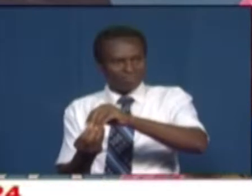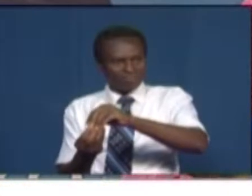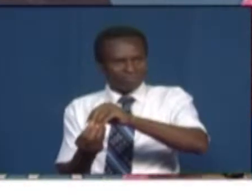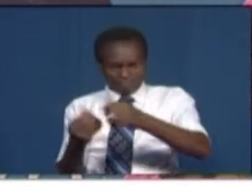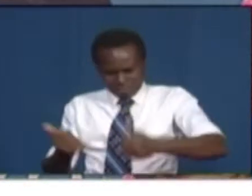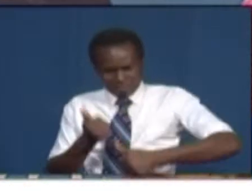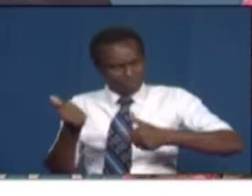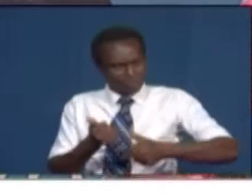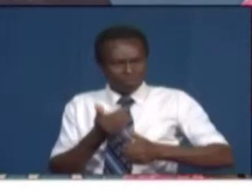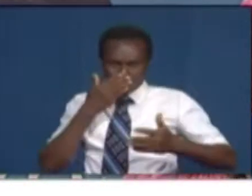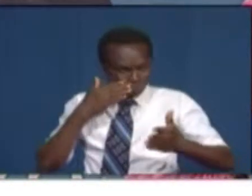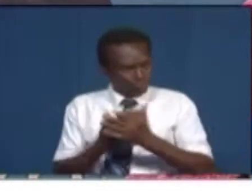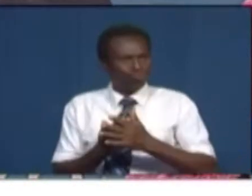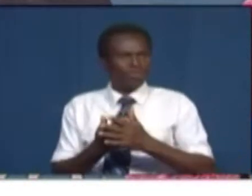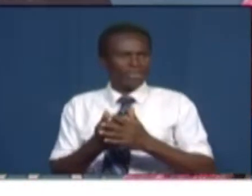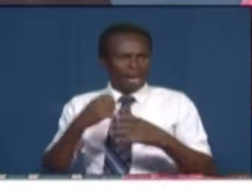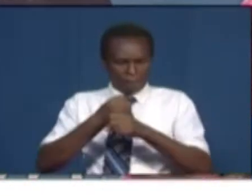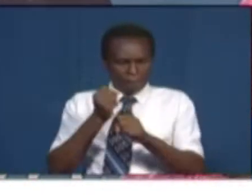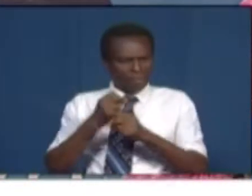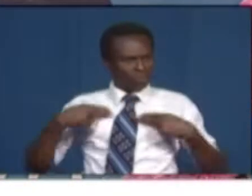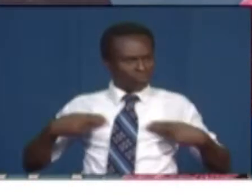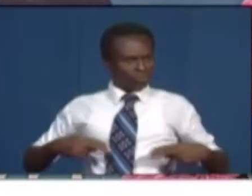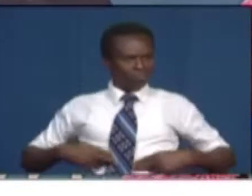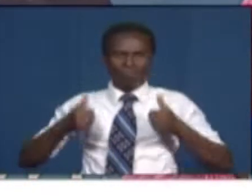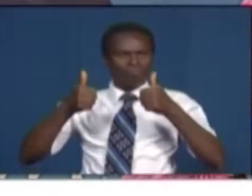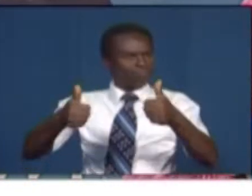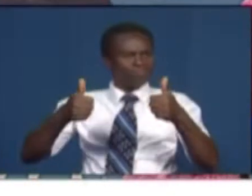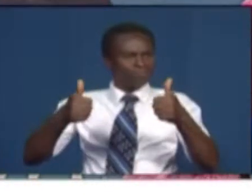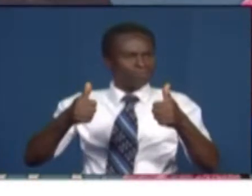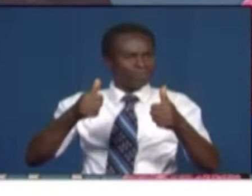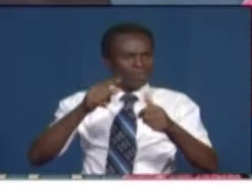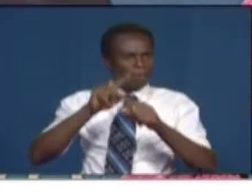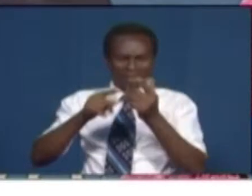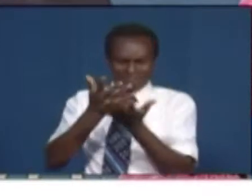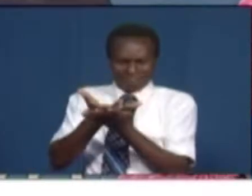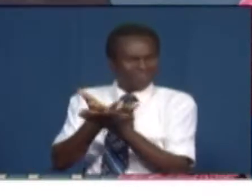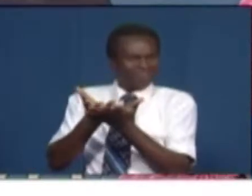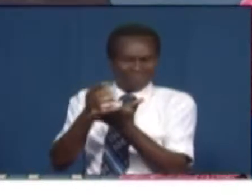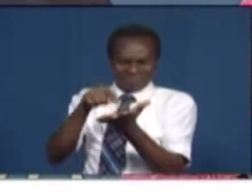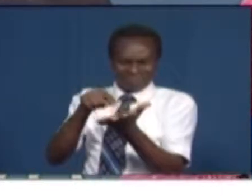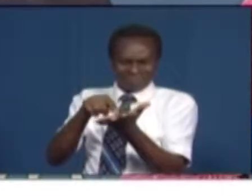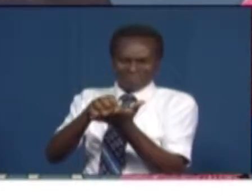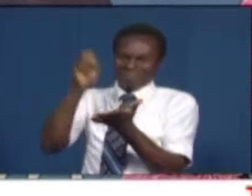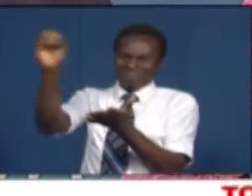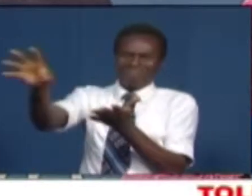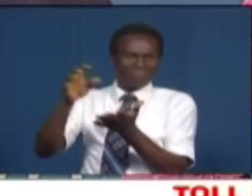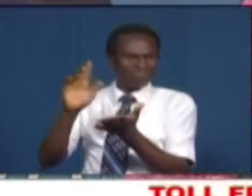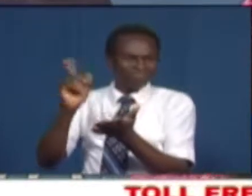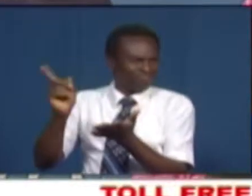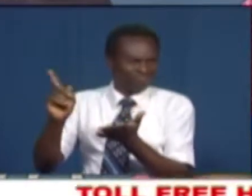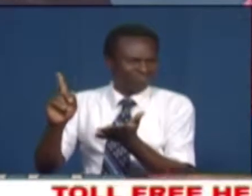we are talking of the triple burden of malnutrition in adolescents, not just adolescents, but then you see that some